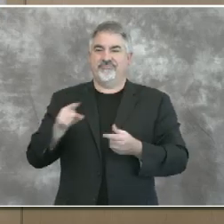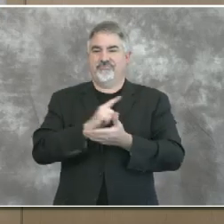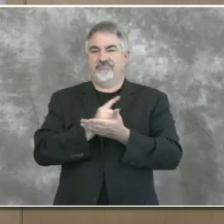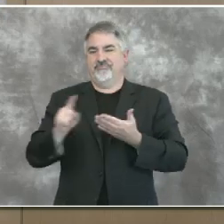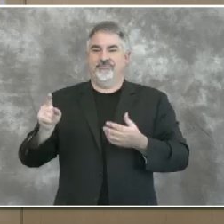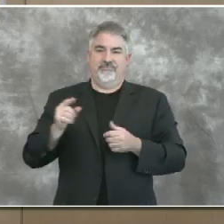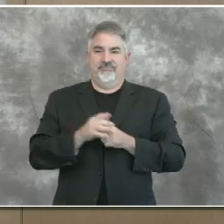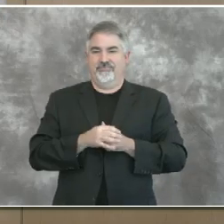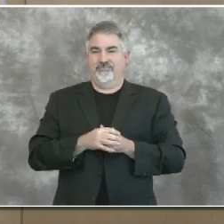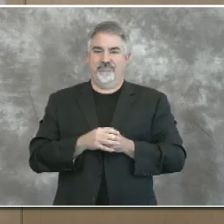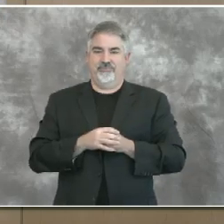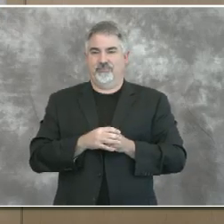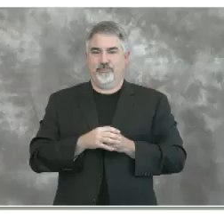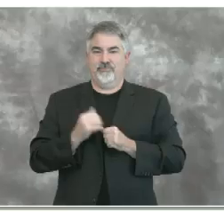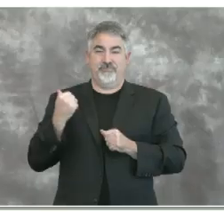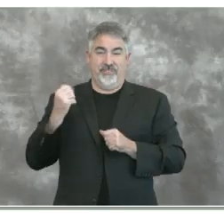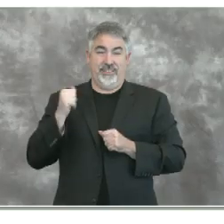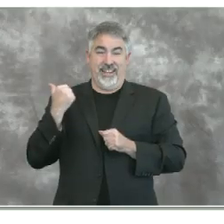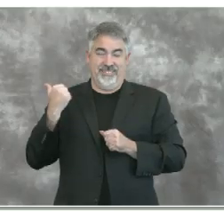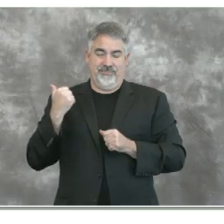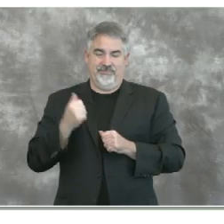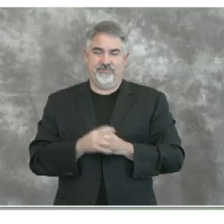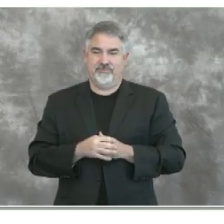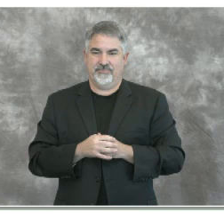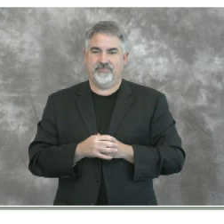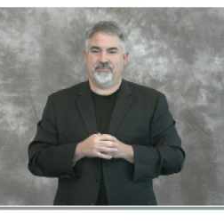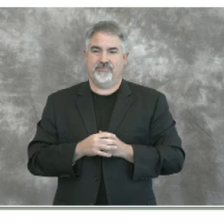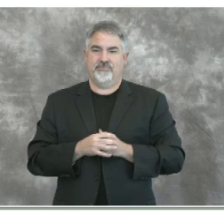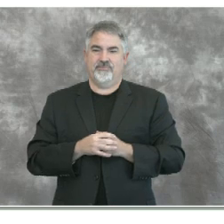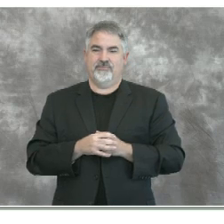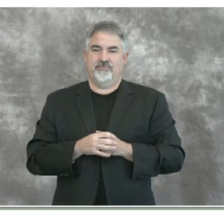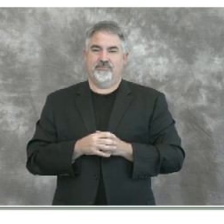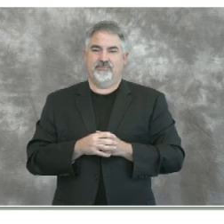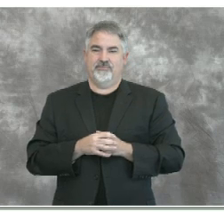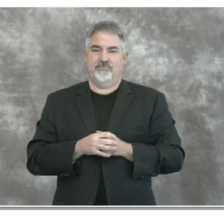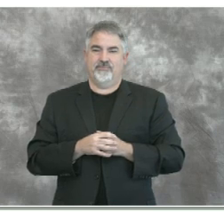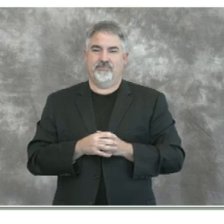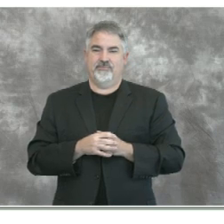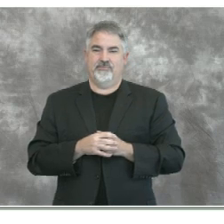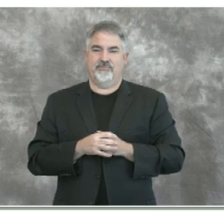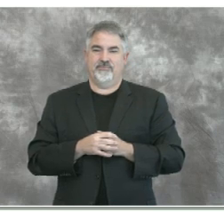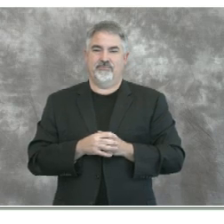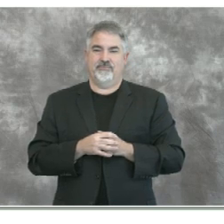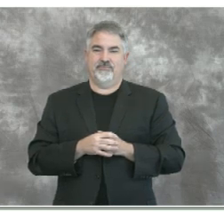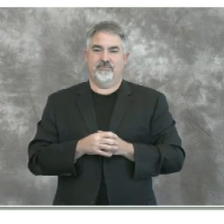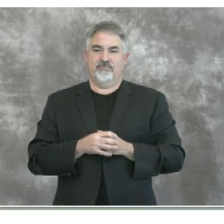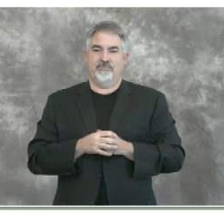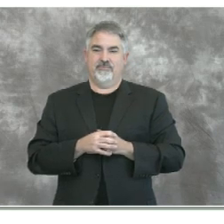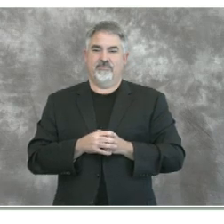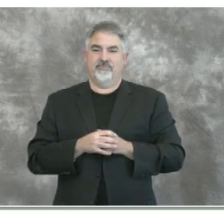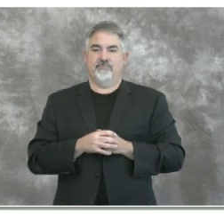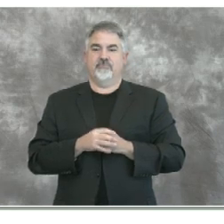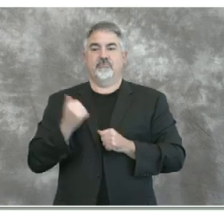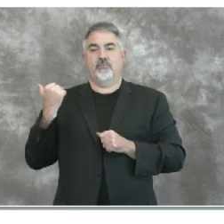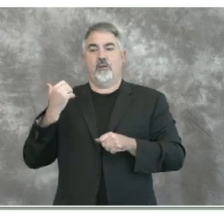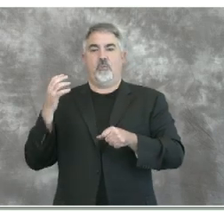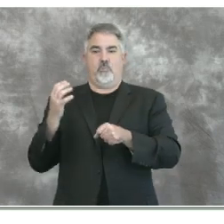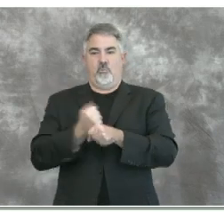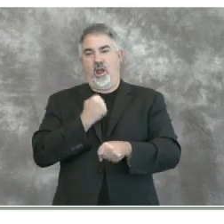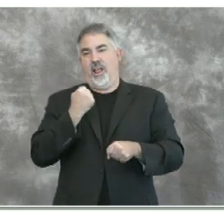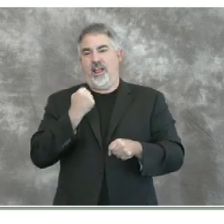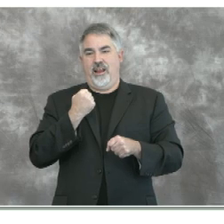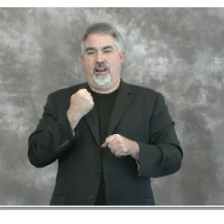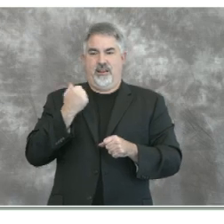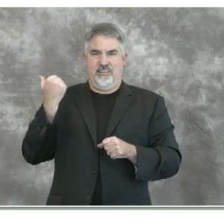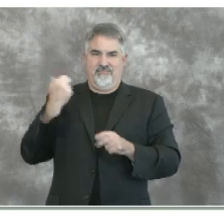the individual award recipient for the 2020 Live Well San Diego 19th Annual Public Health Champion